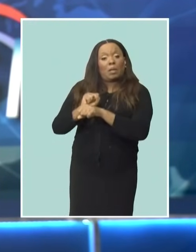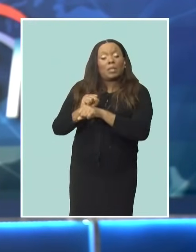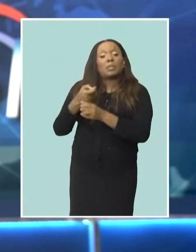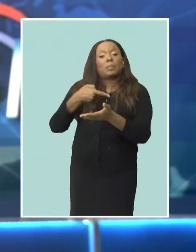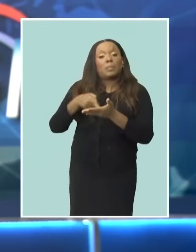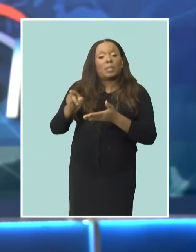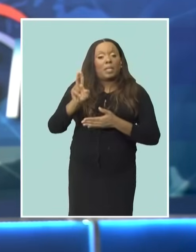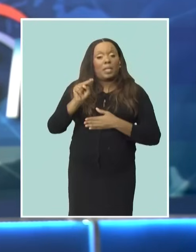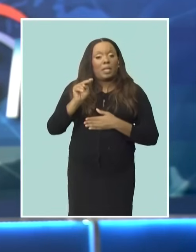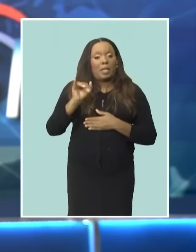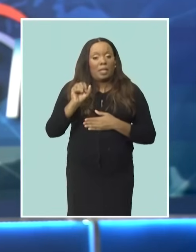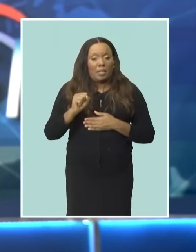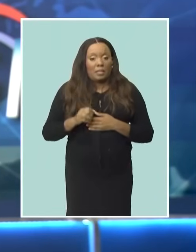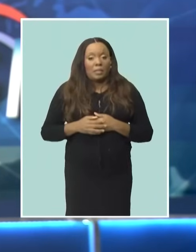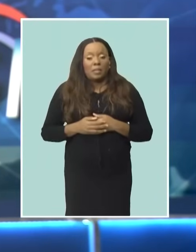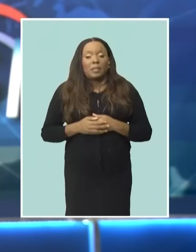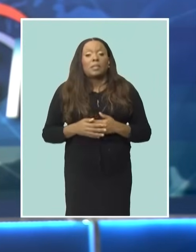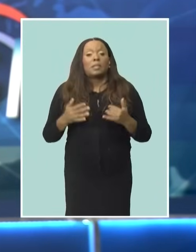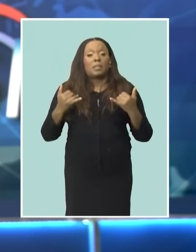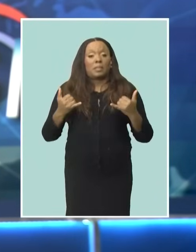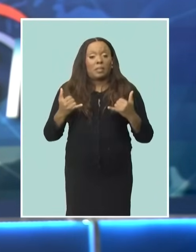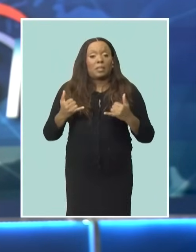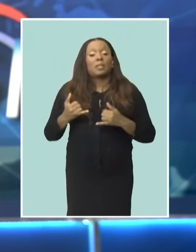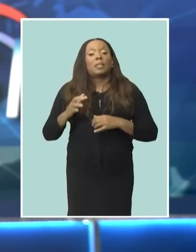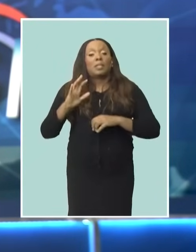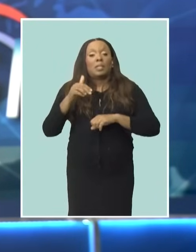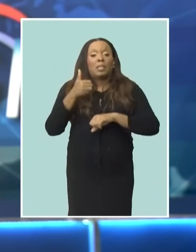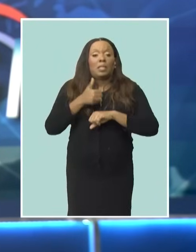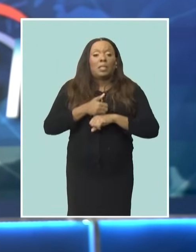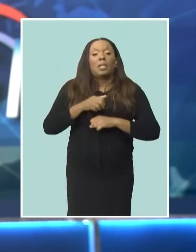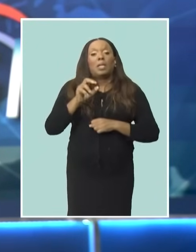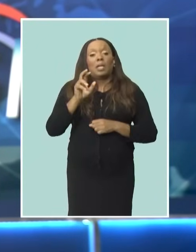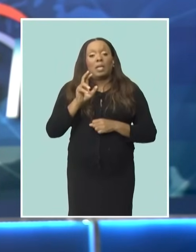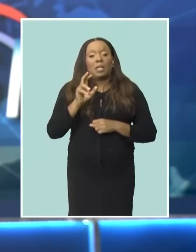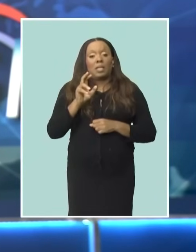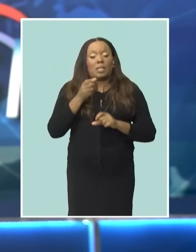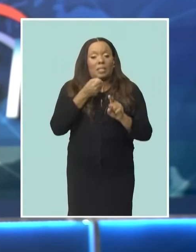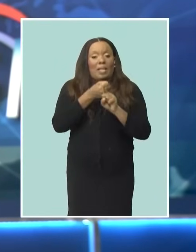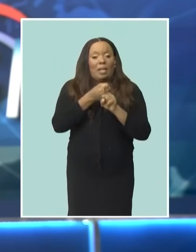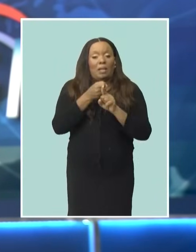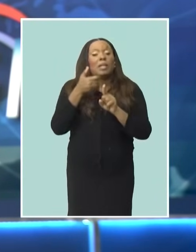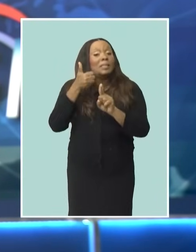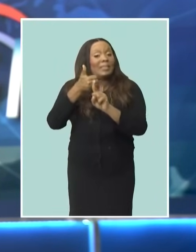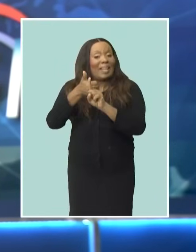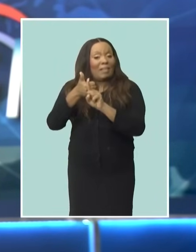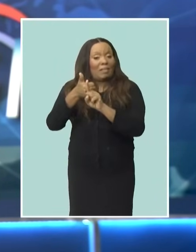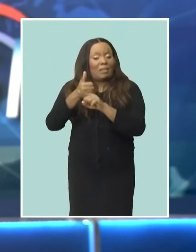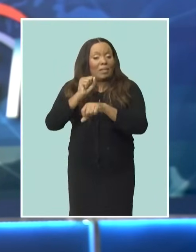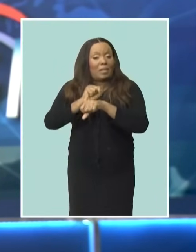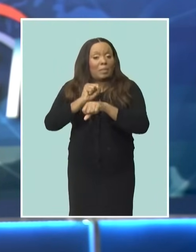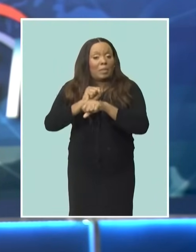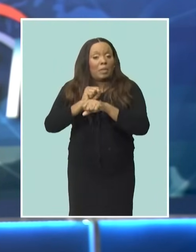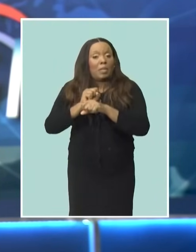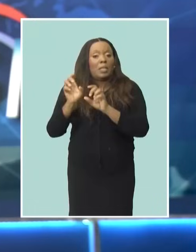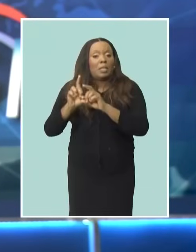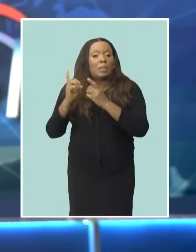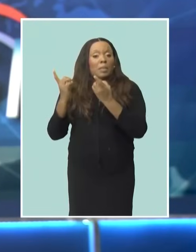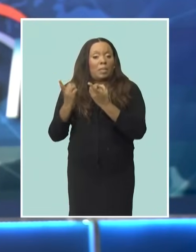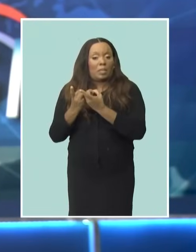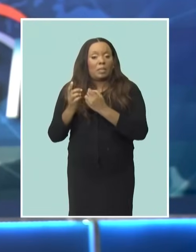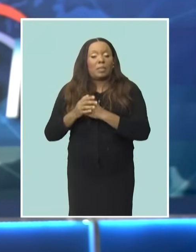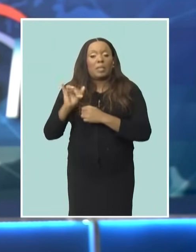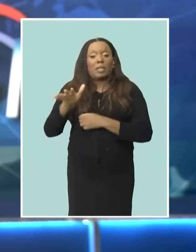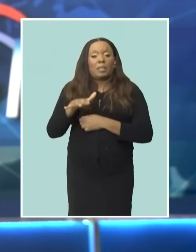and Social Security Service launched a self-employed unit at the Radley Court Centre, Upper Culmarock in St. Michael. The